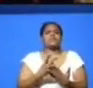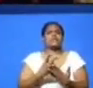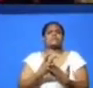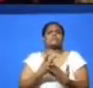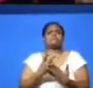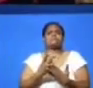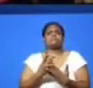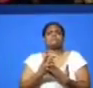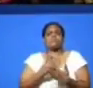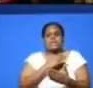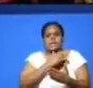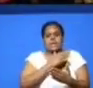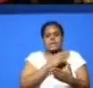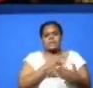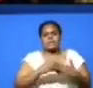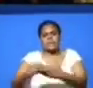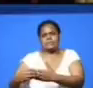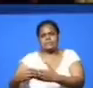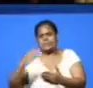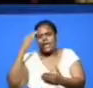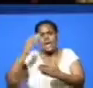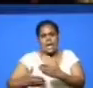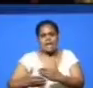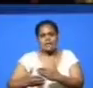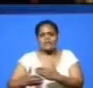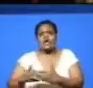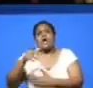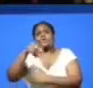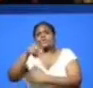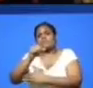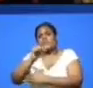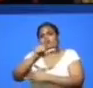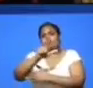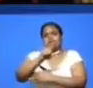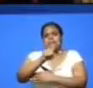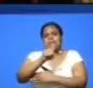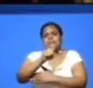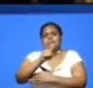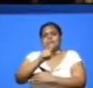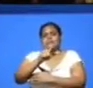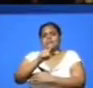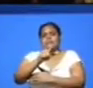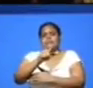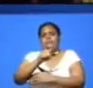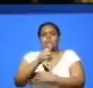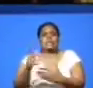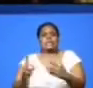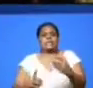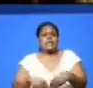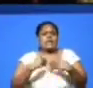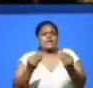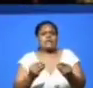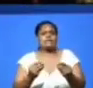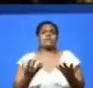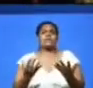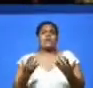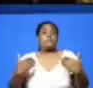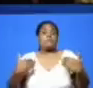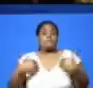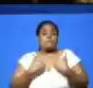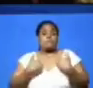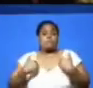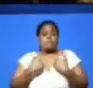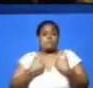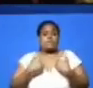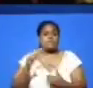end of papal supremacy, that gave the beast of the 13th chapter a deadly wound. But